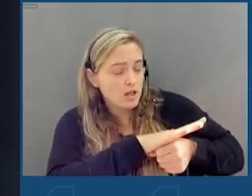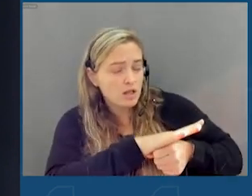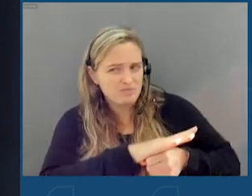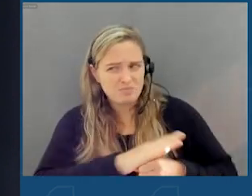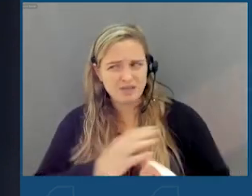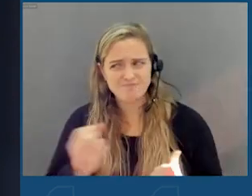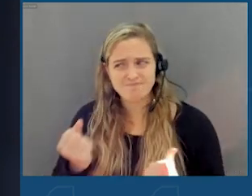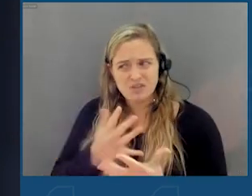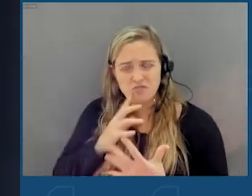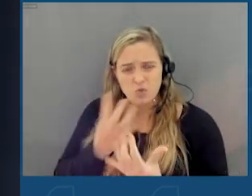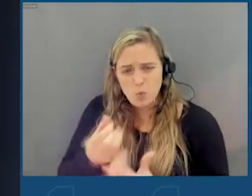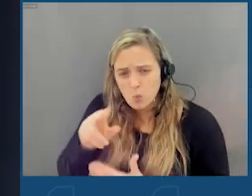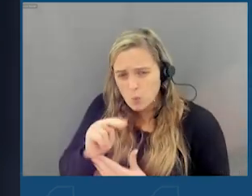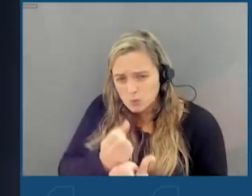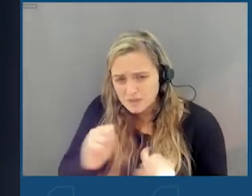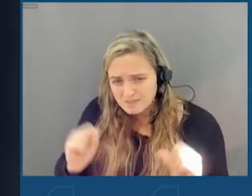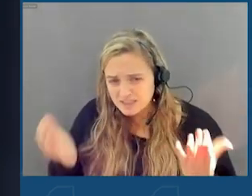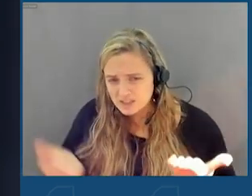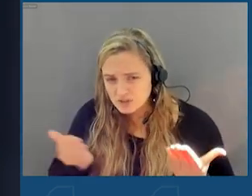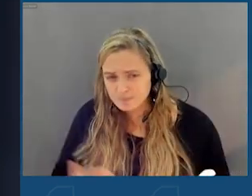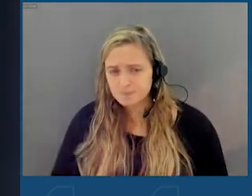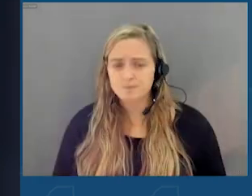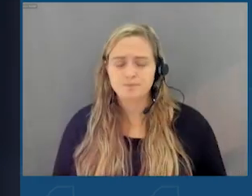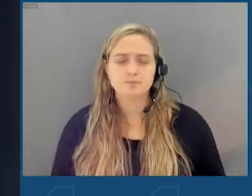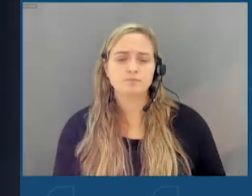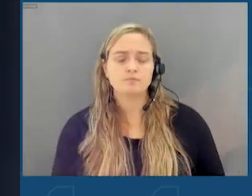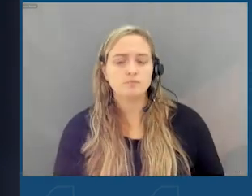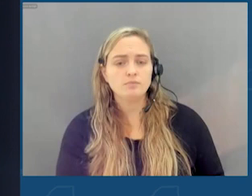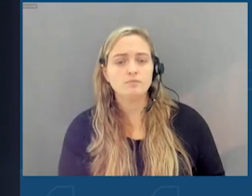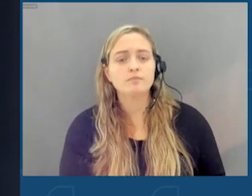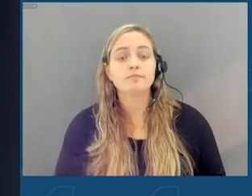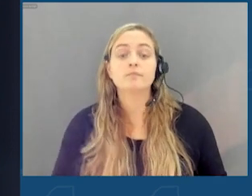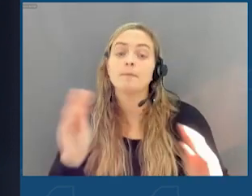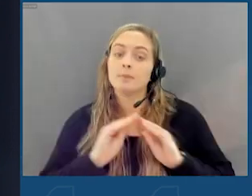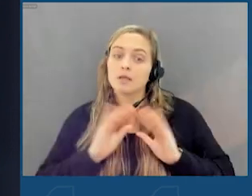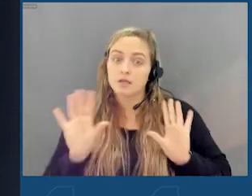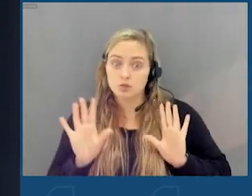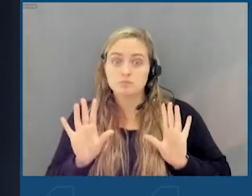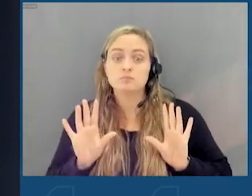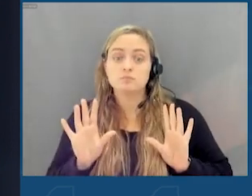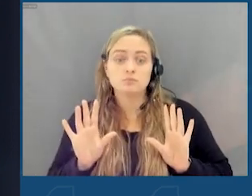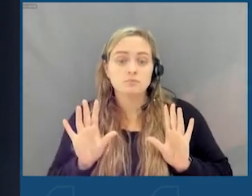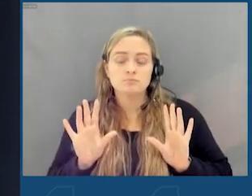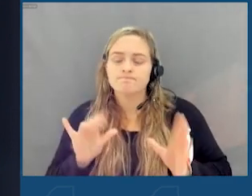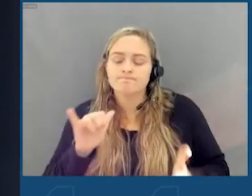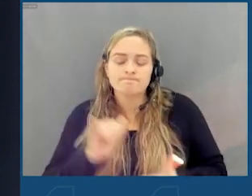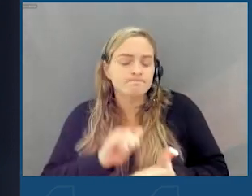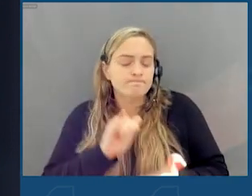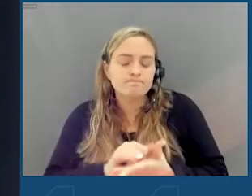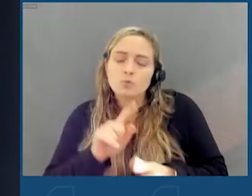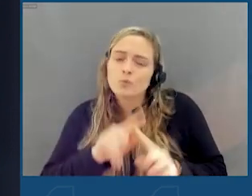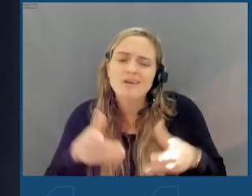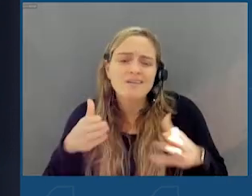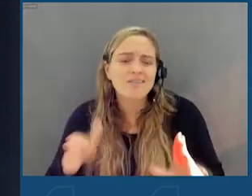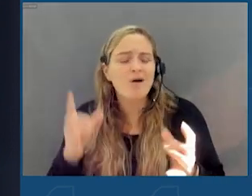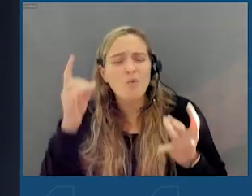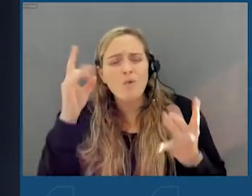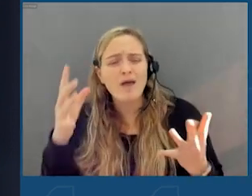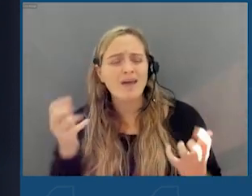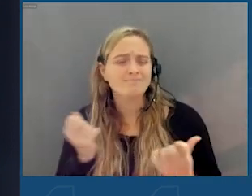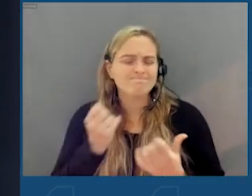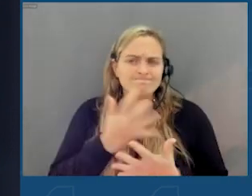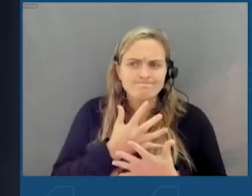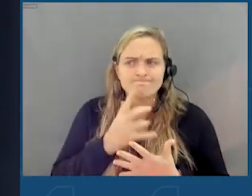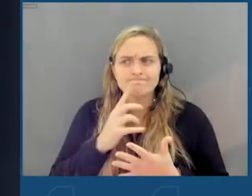here at home. Let me be clear. We cannot allow hate and intimidation to